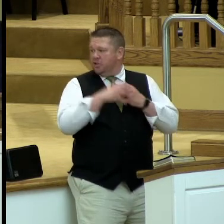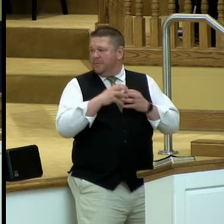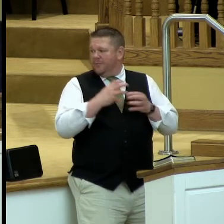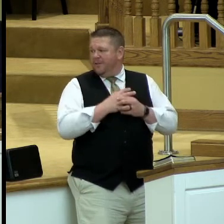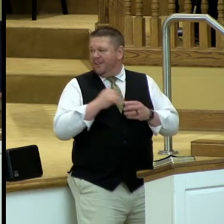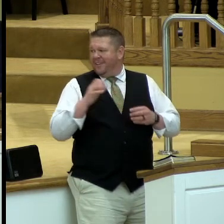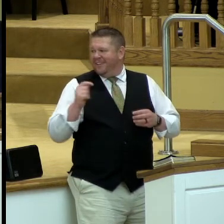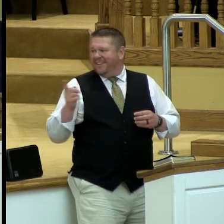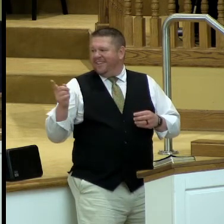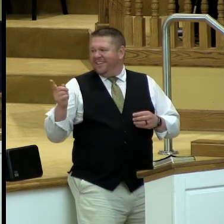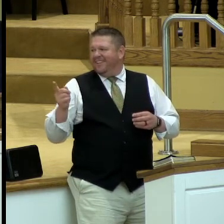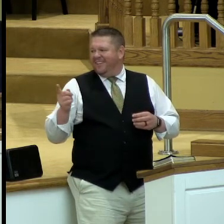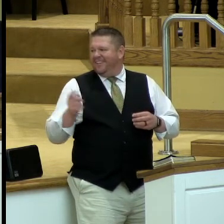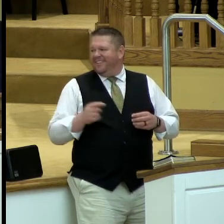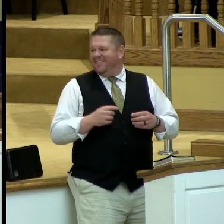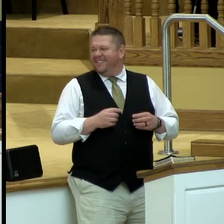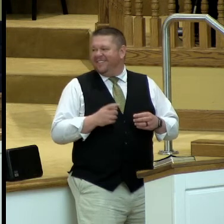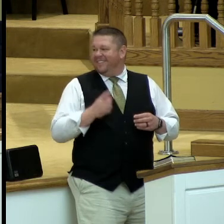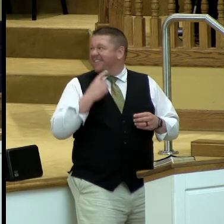ring yet, right?